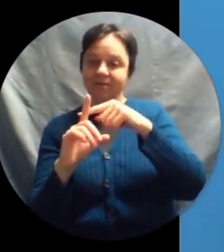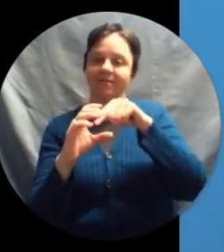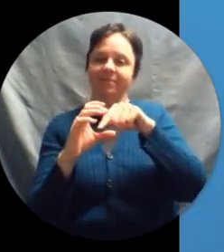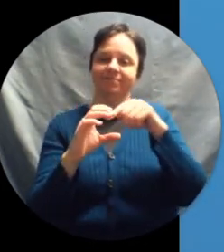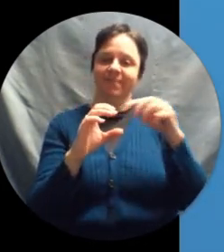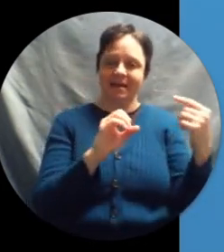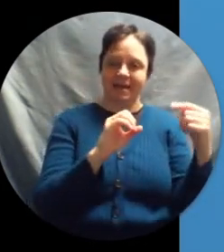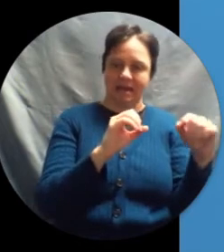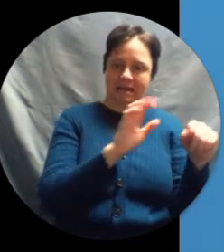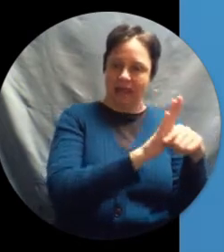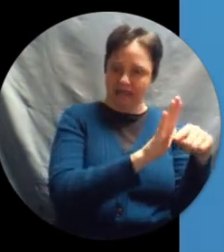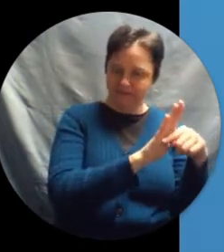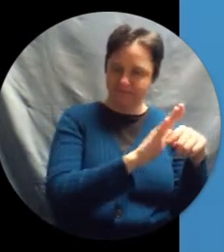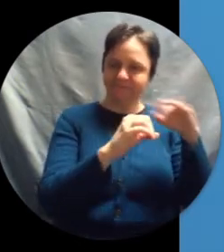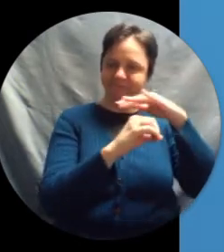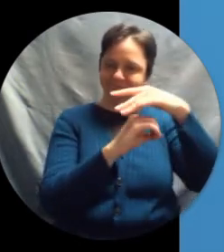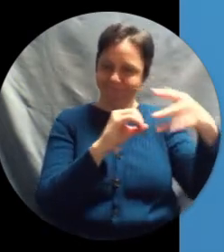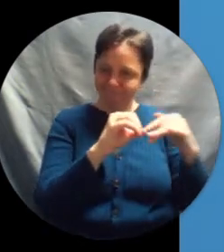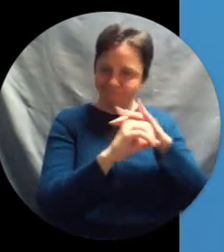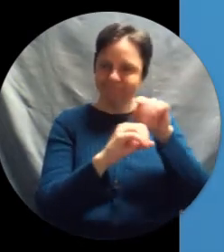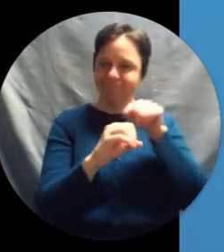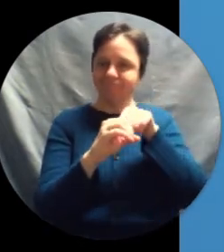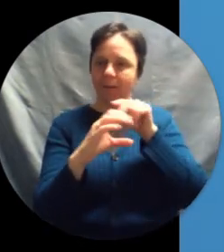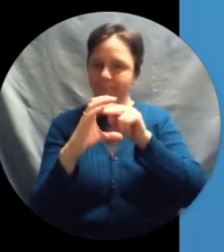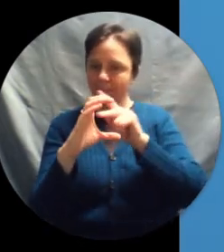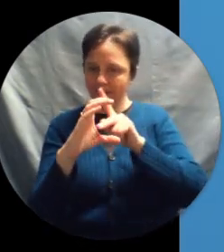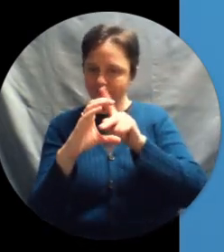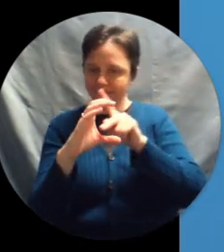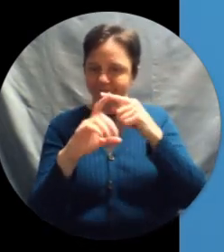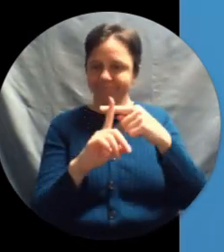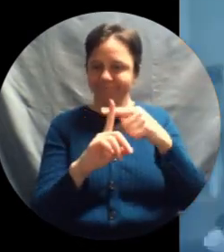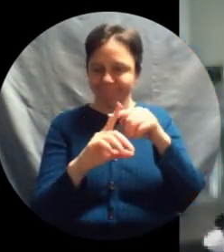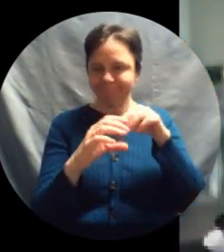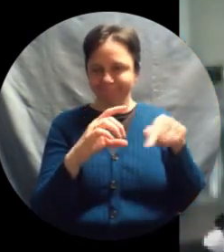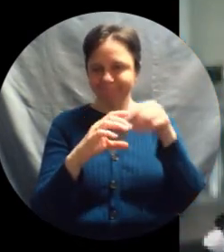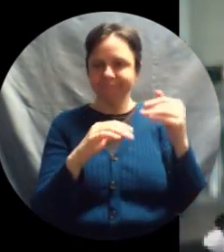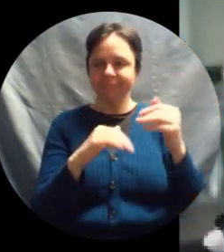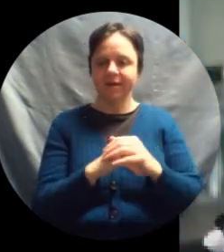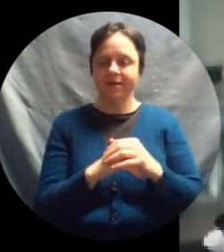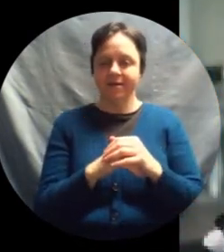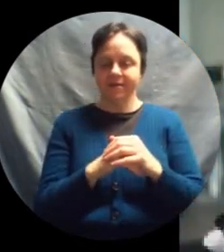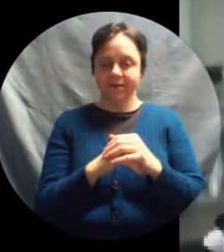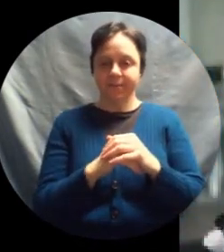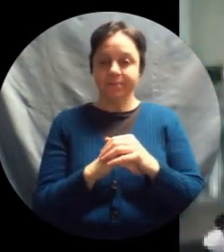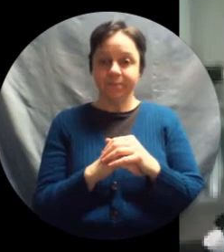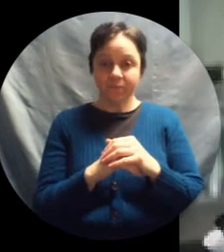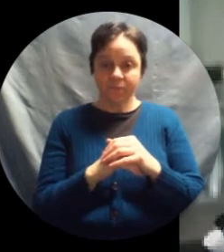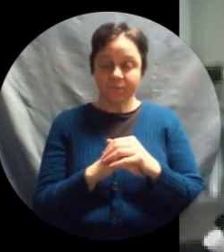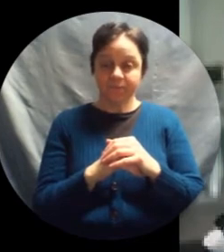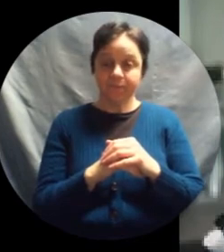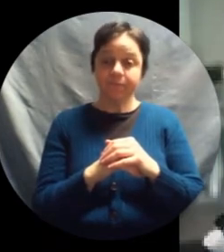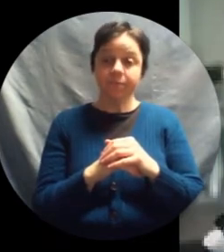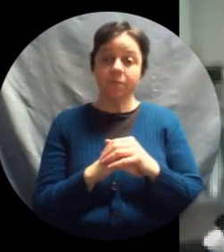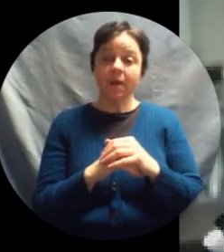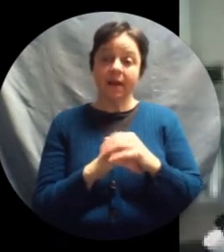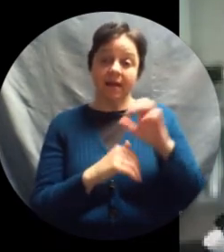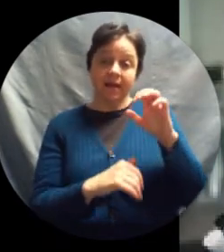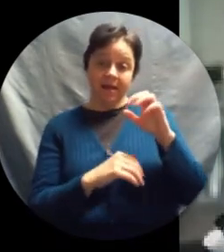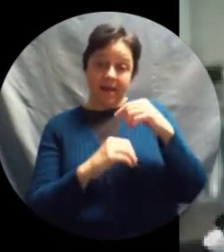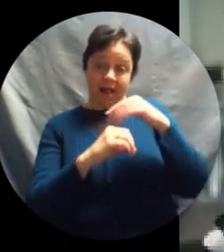have negatively charged electrons moving around that nucleus. So electrons are the